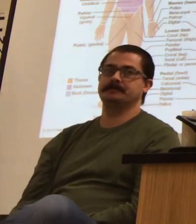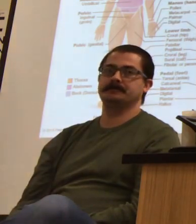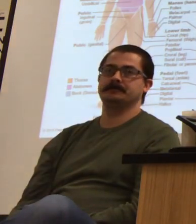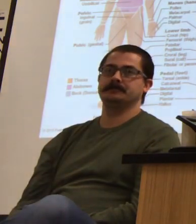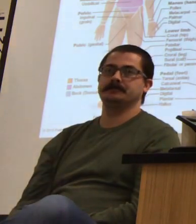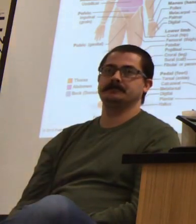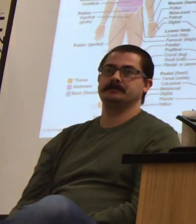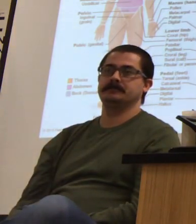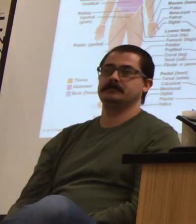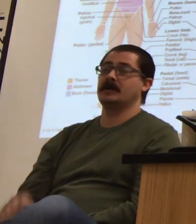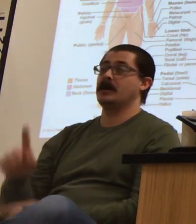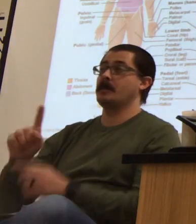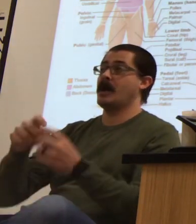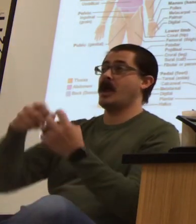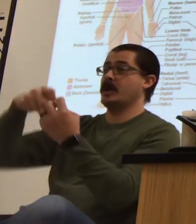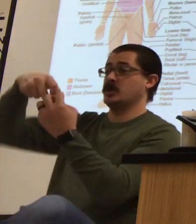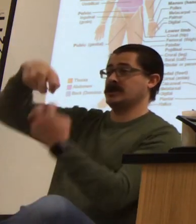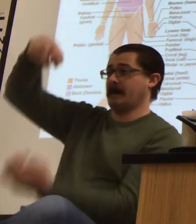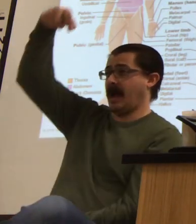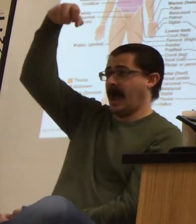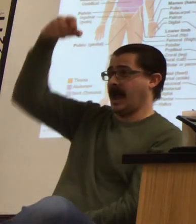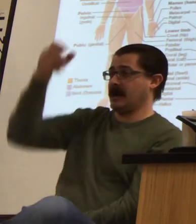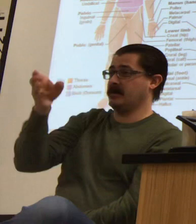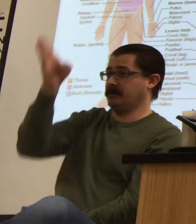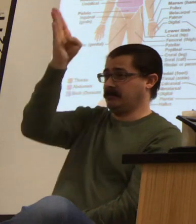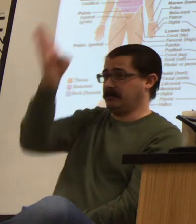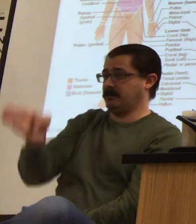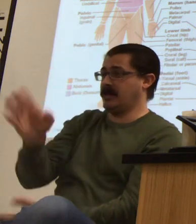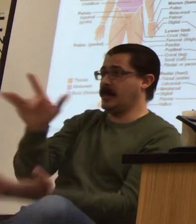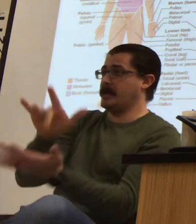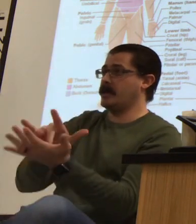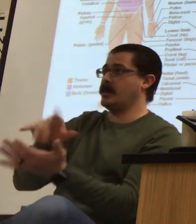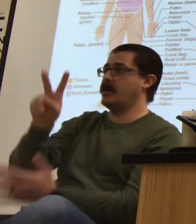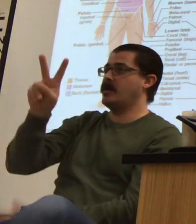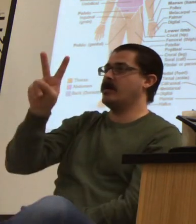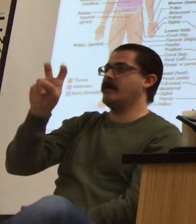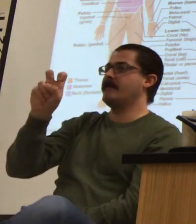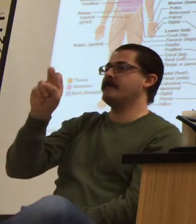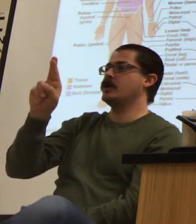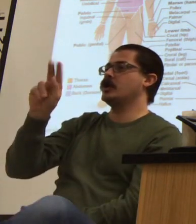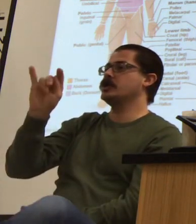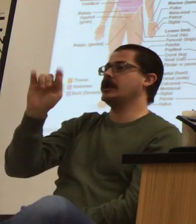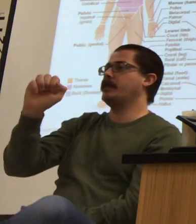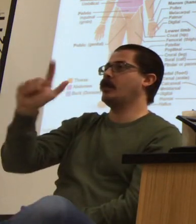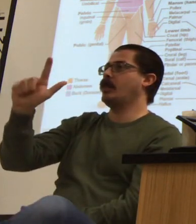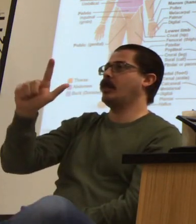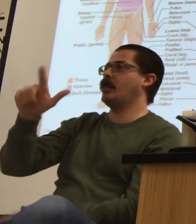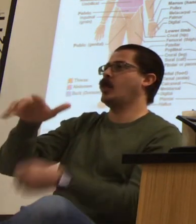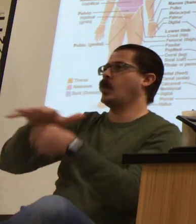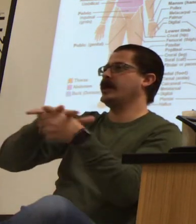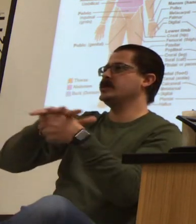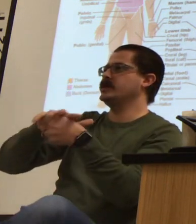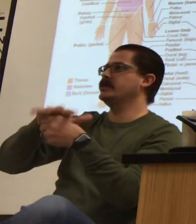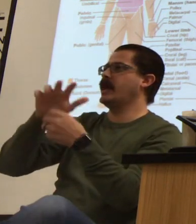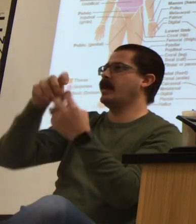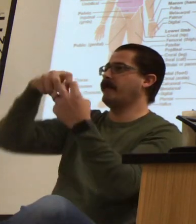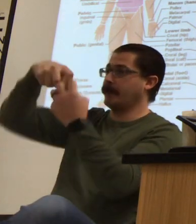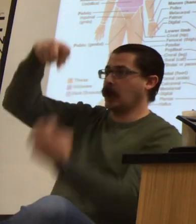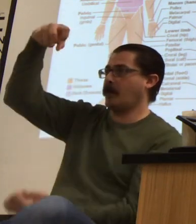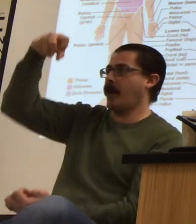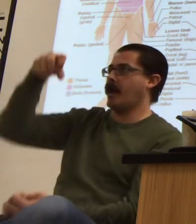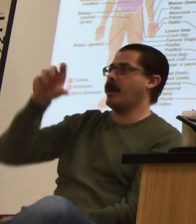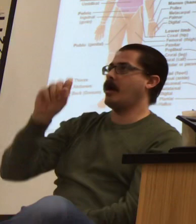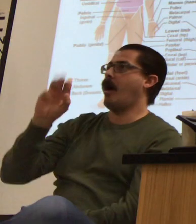But your spine, right down the middle, is the vertebral region, because you have the vertebral column, your backbones.